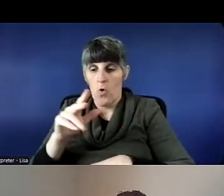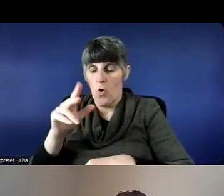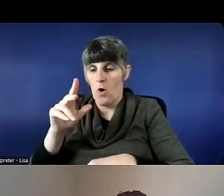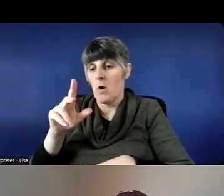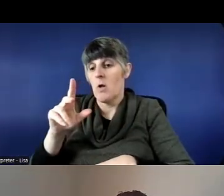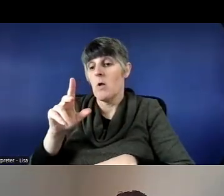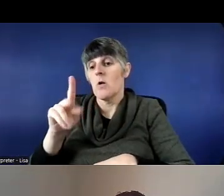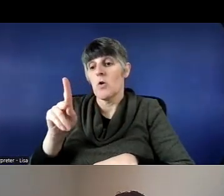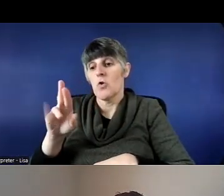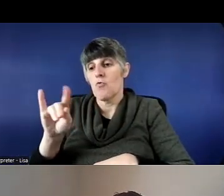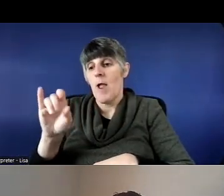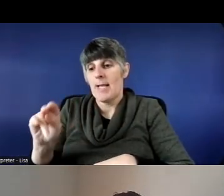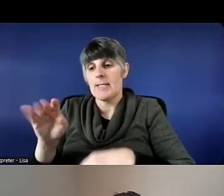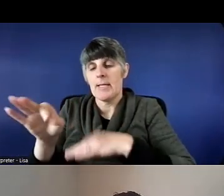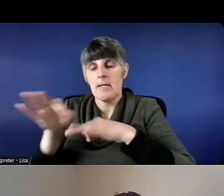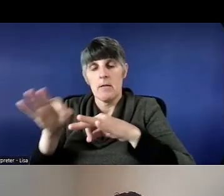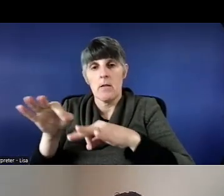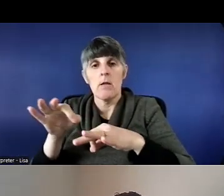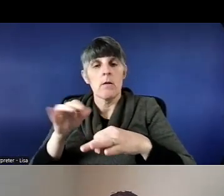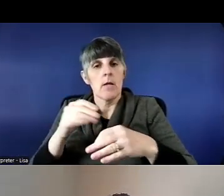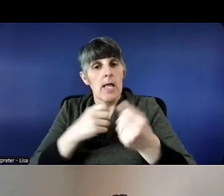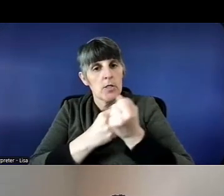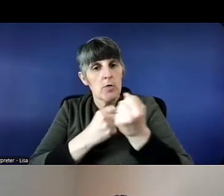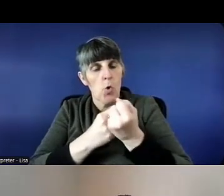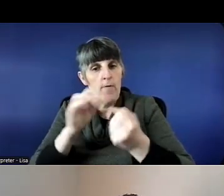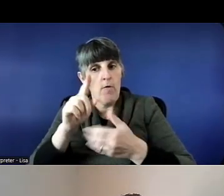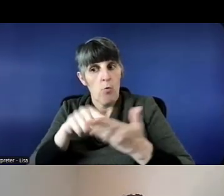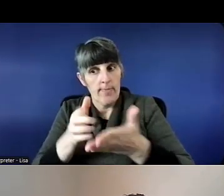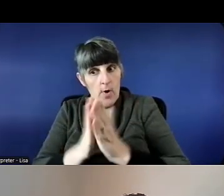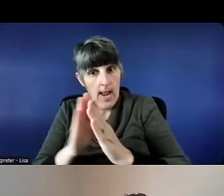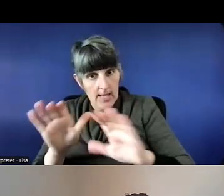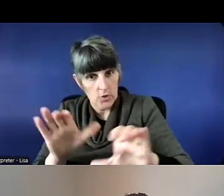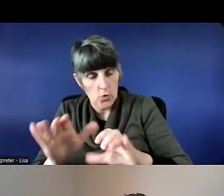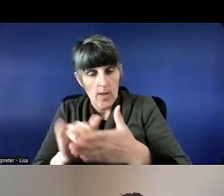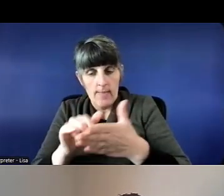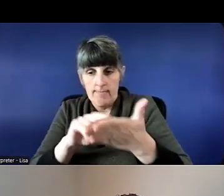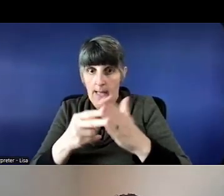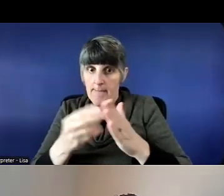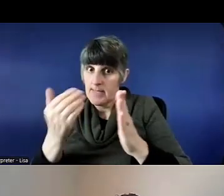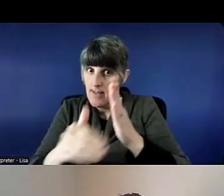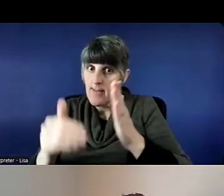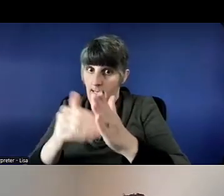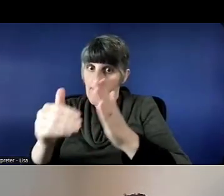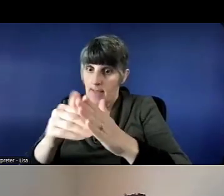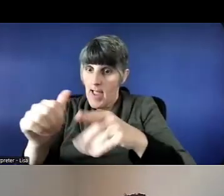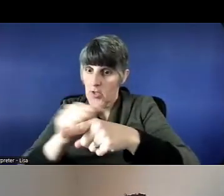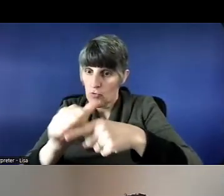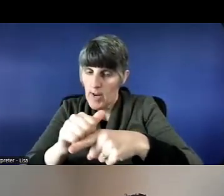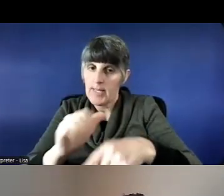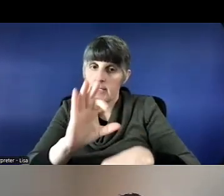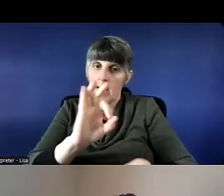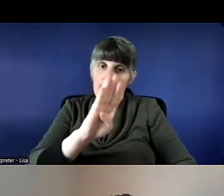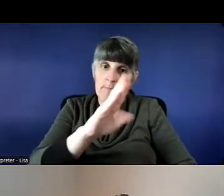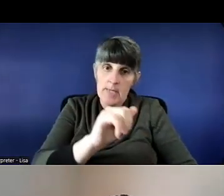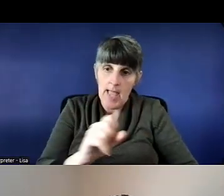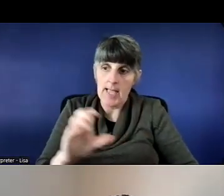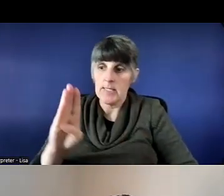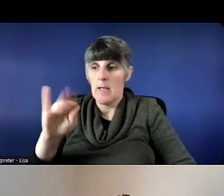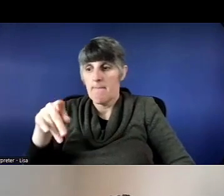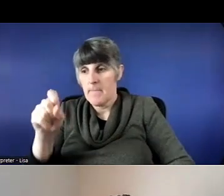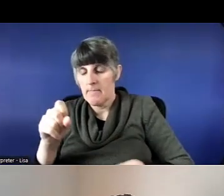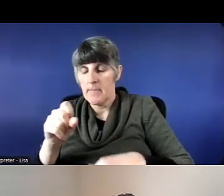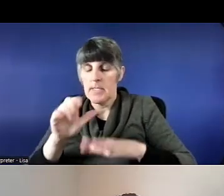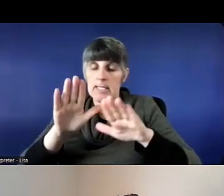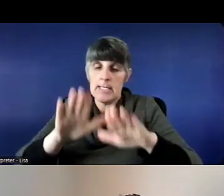to support what they were being asked to do. This meant requiring regular trainings on FBAs and BIPs,